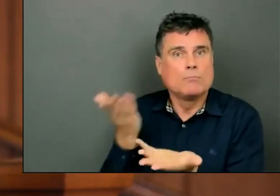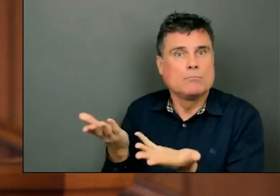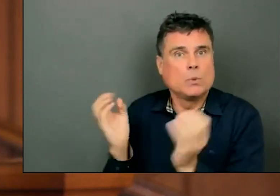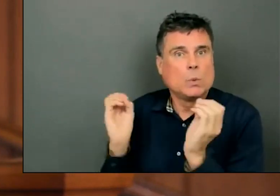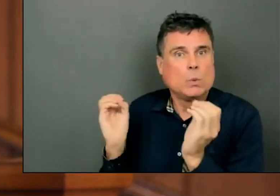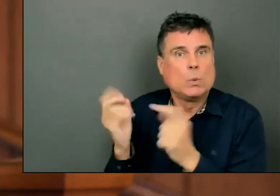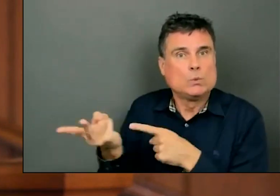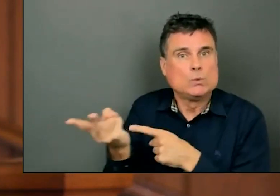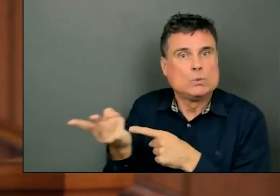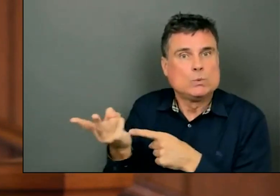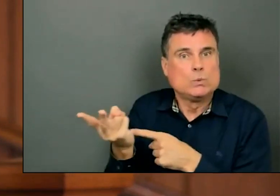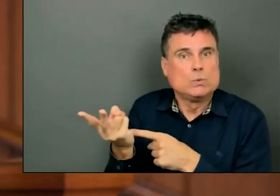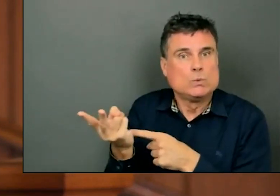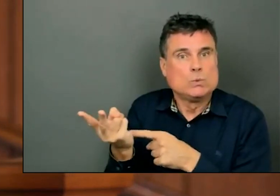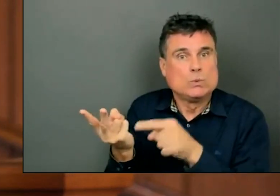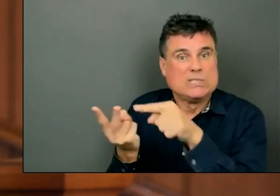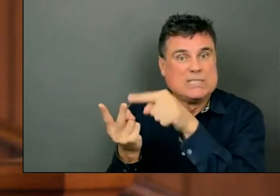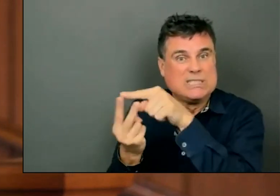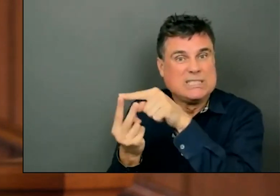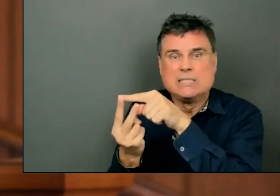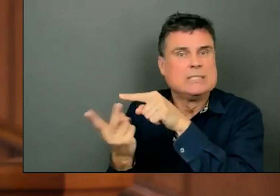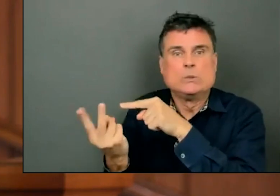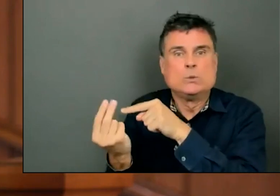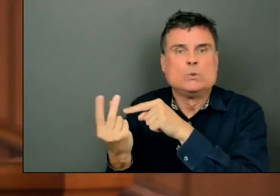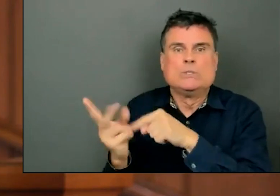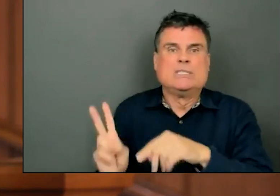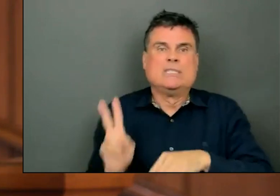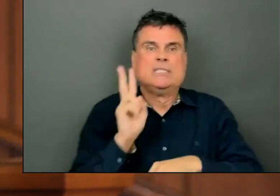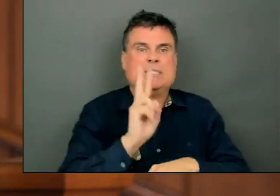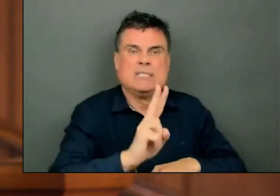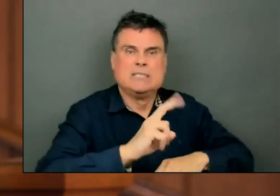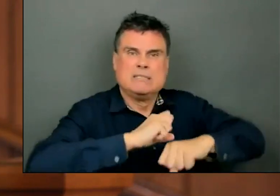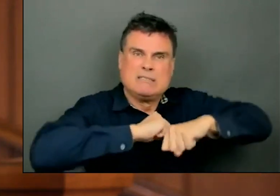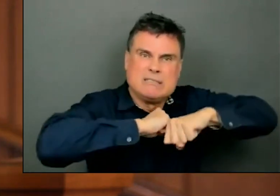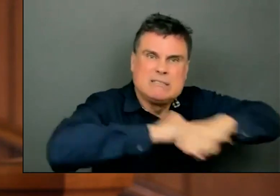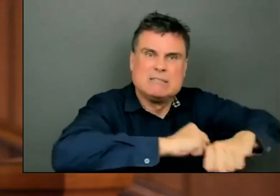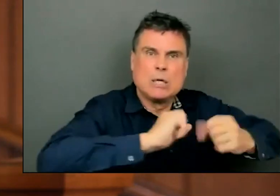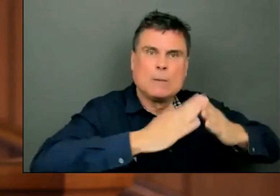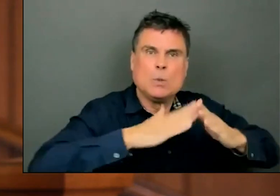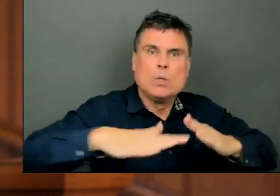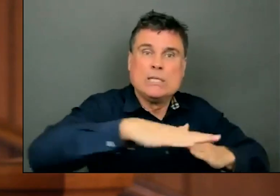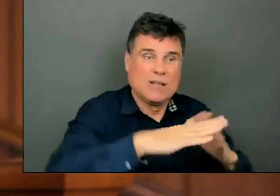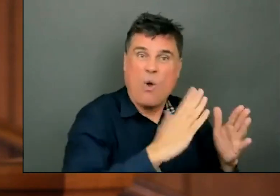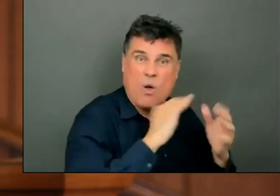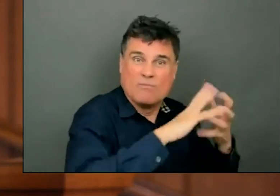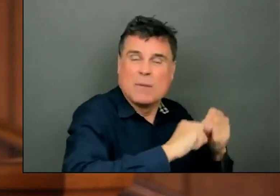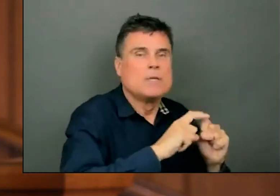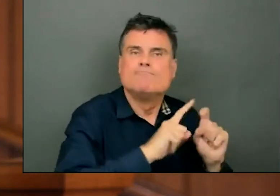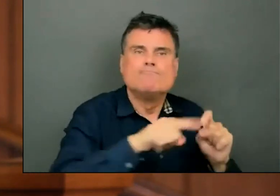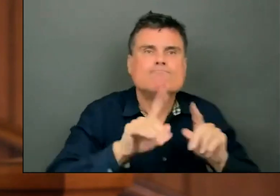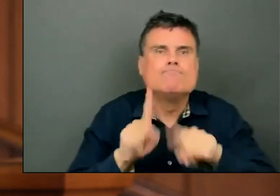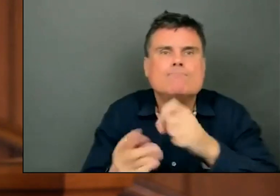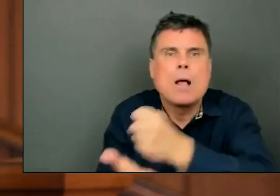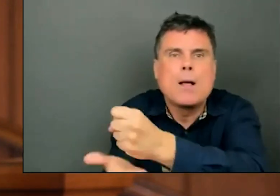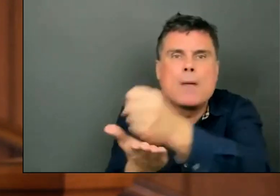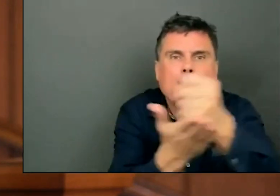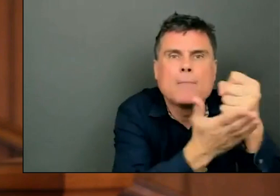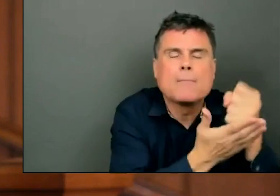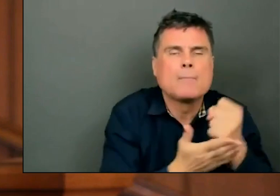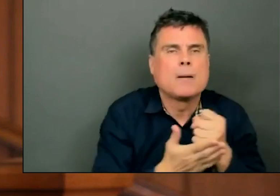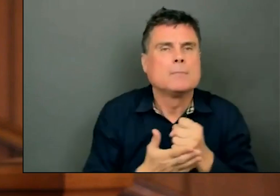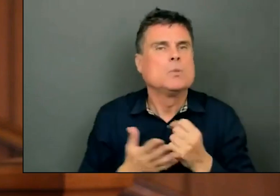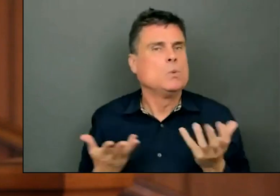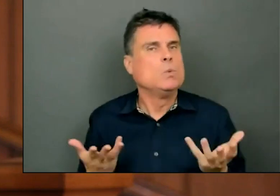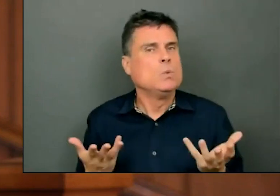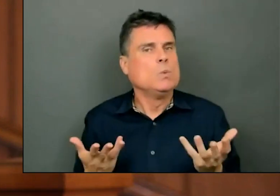everything they can to protect their neighbors. And that sacrifice is profound, and it stretches not just to those who lost their homes in